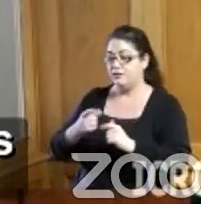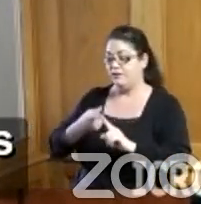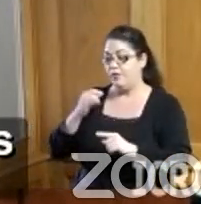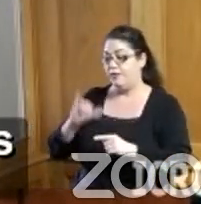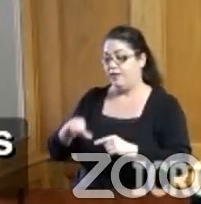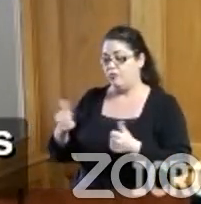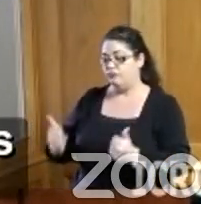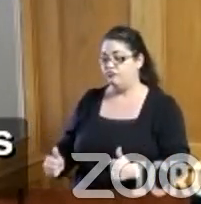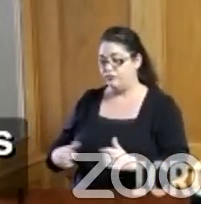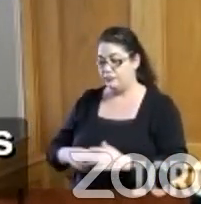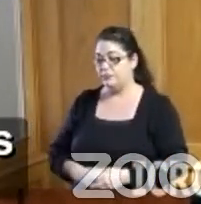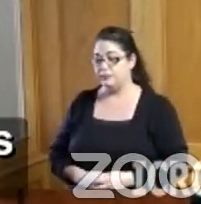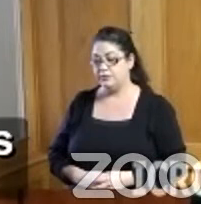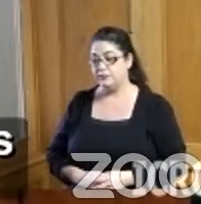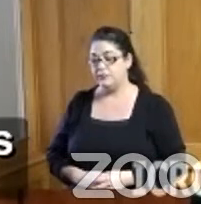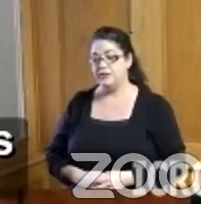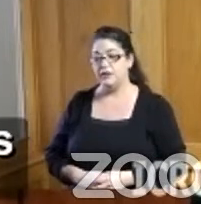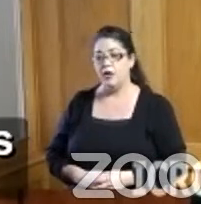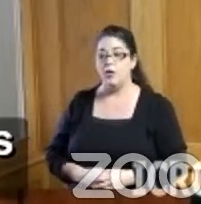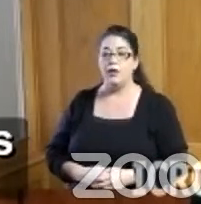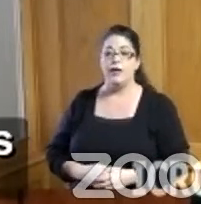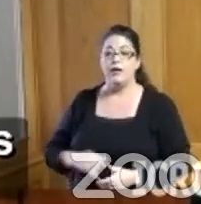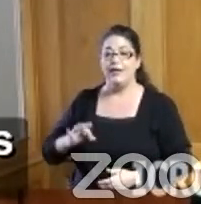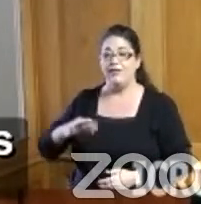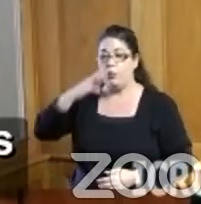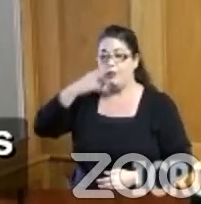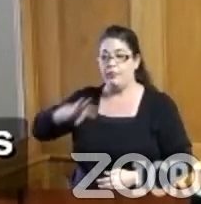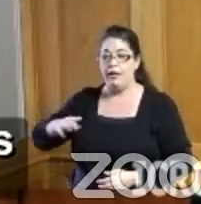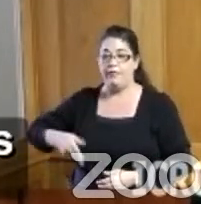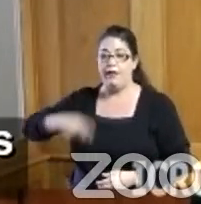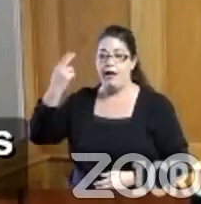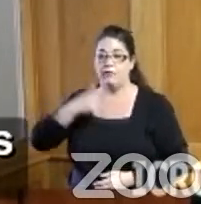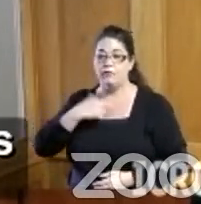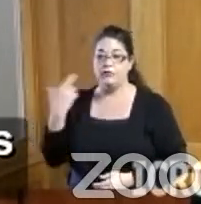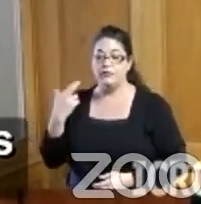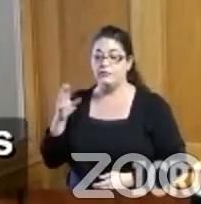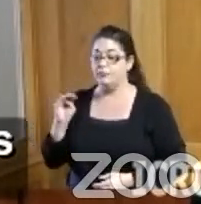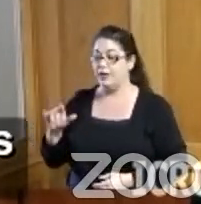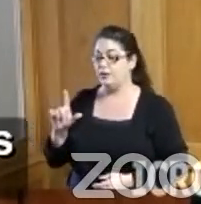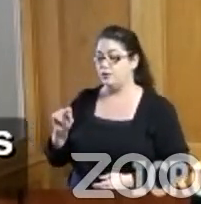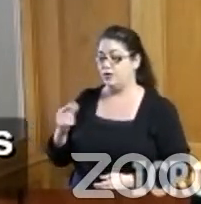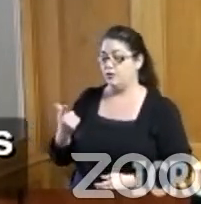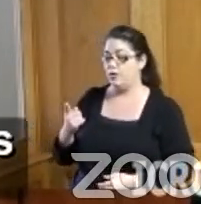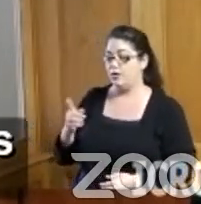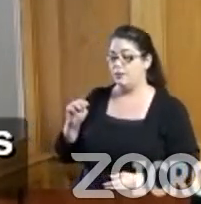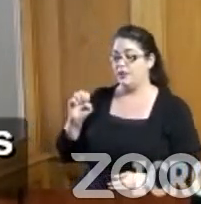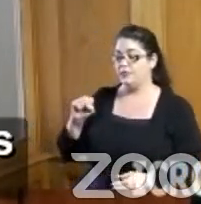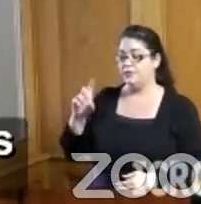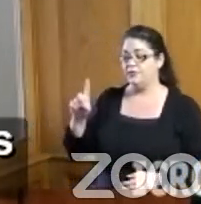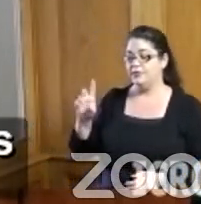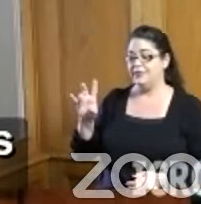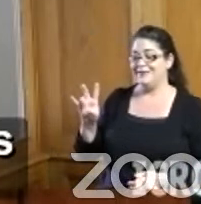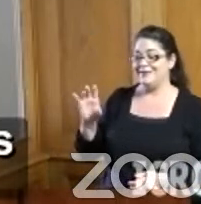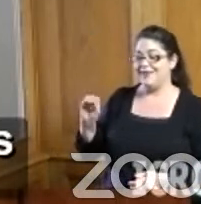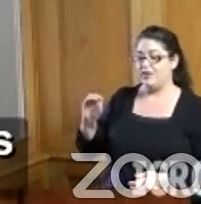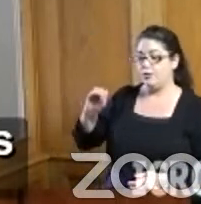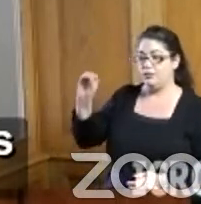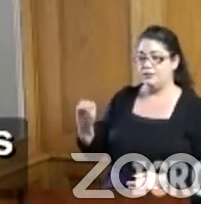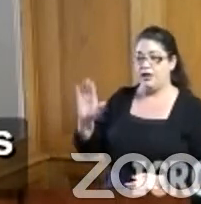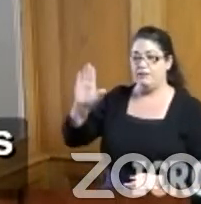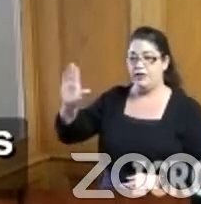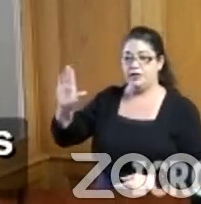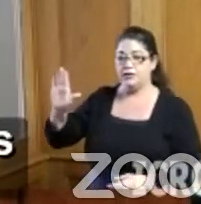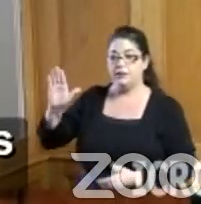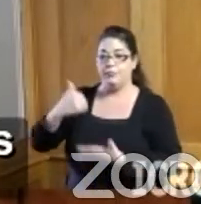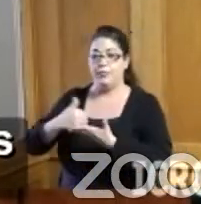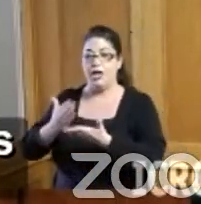And focusing on high-risk assets. As of May 2021, MSD has expended 70% of